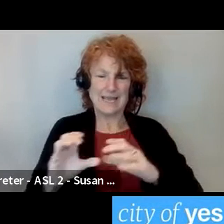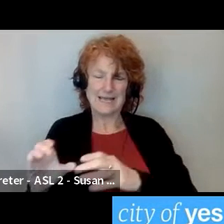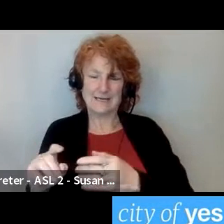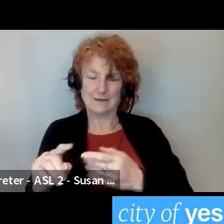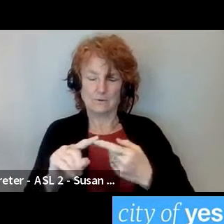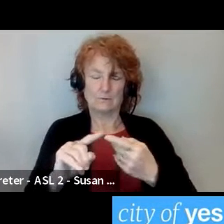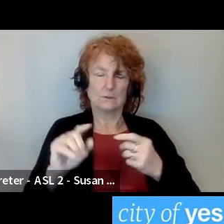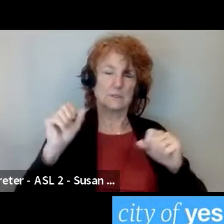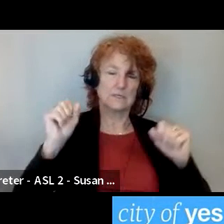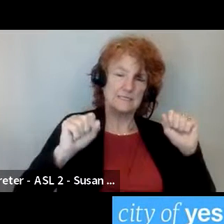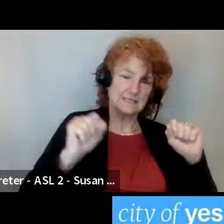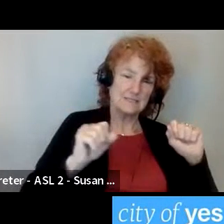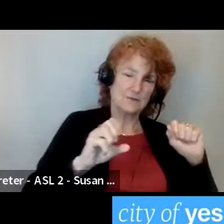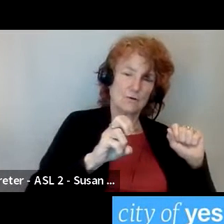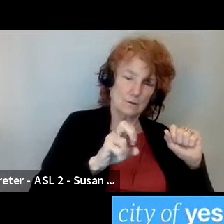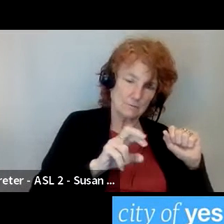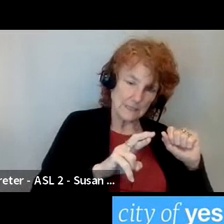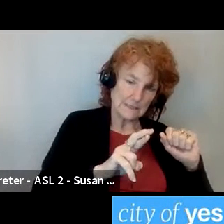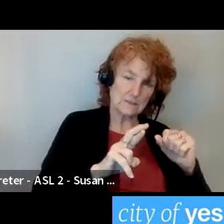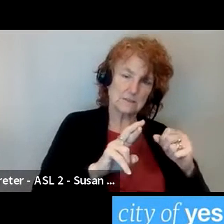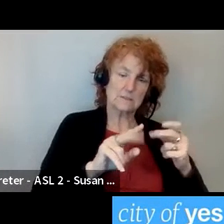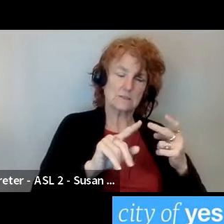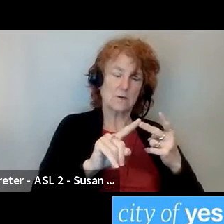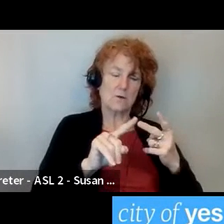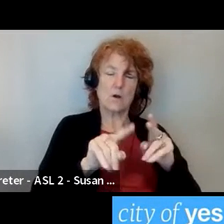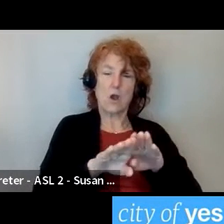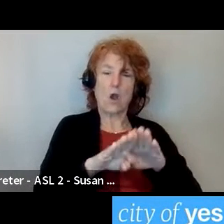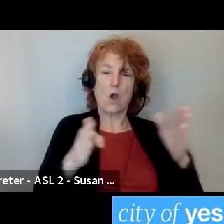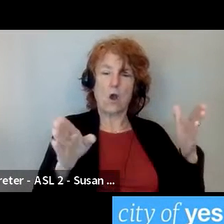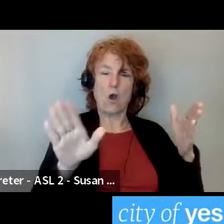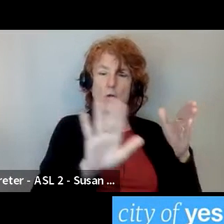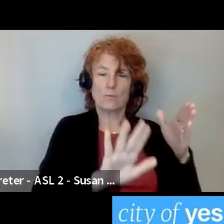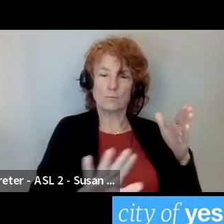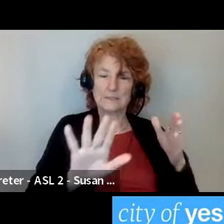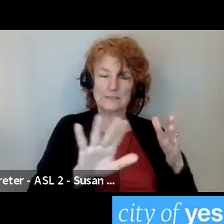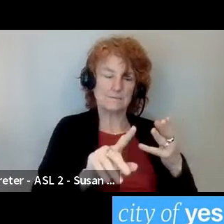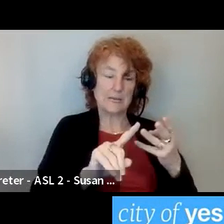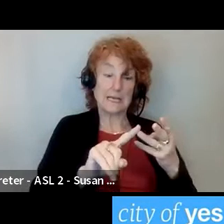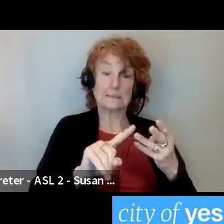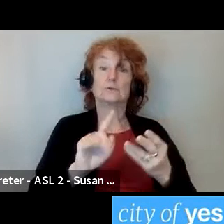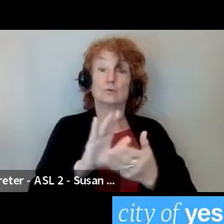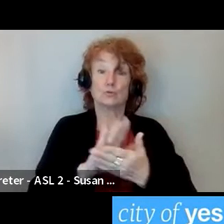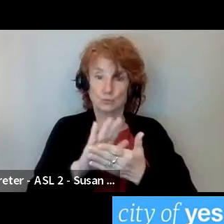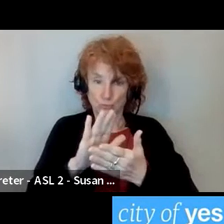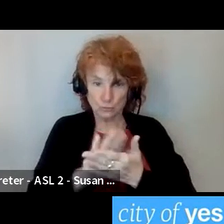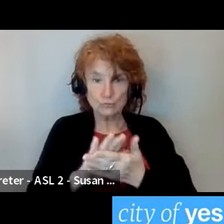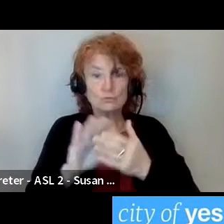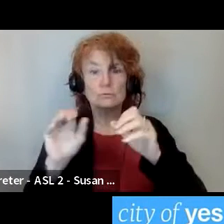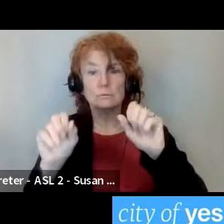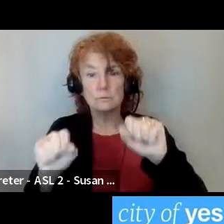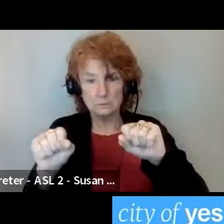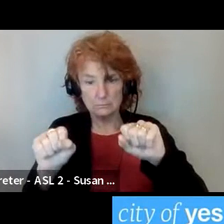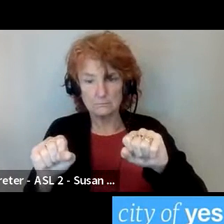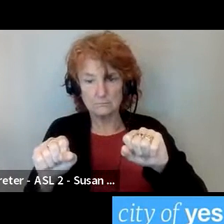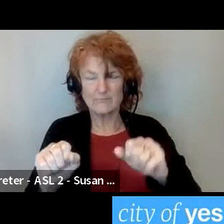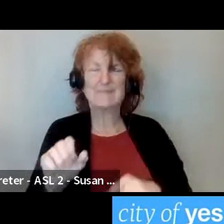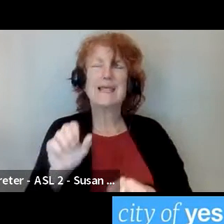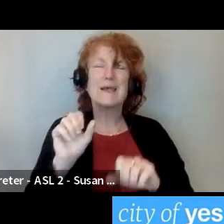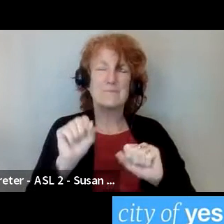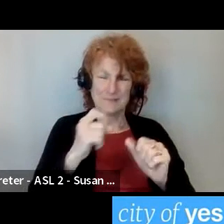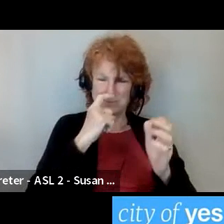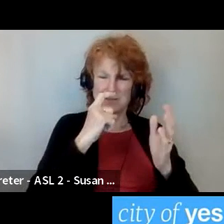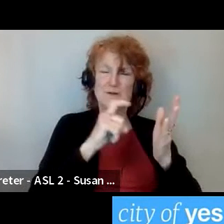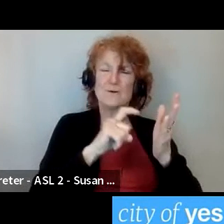storm and sewer, to open space, to school seat capacity. And we will be able to identify those parts